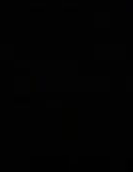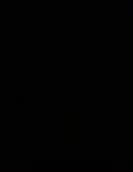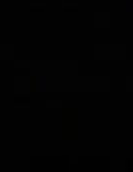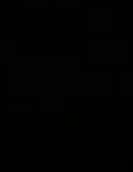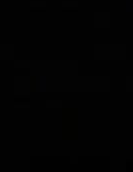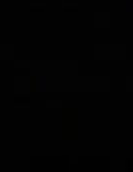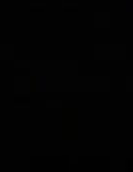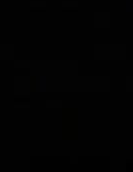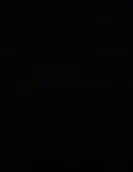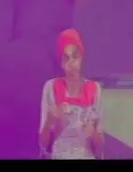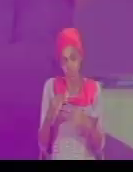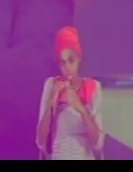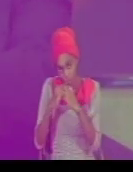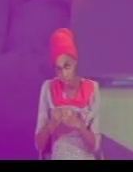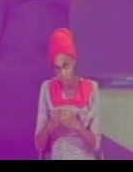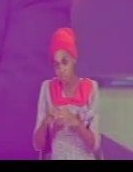gold.